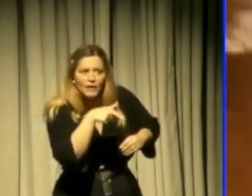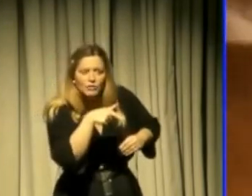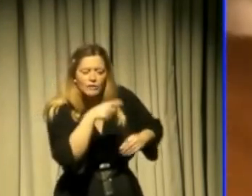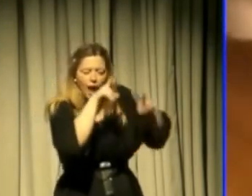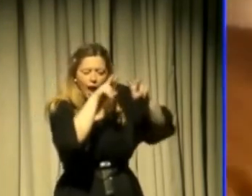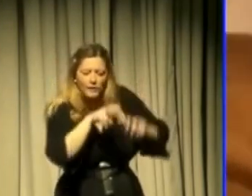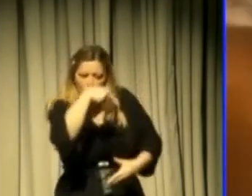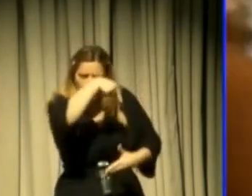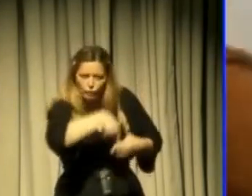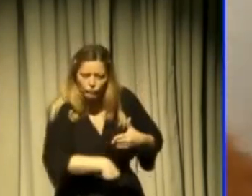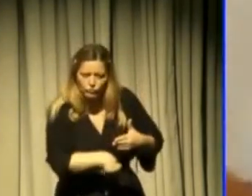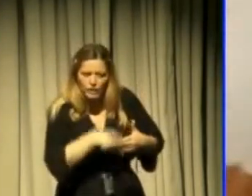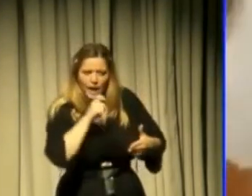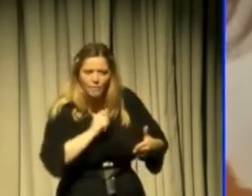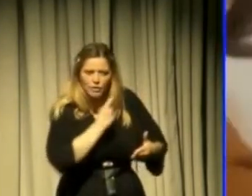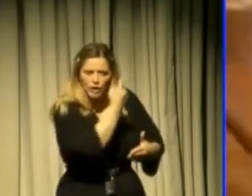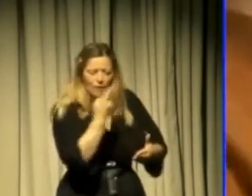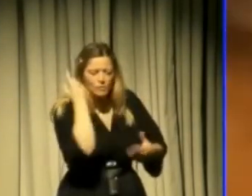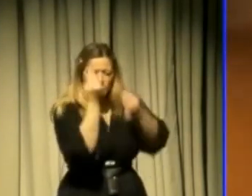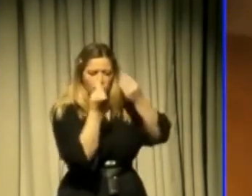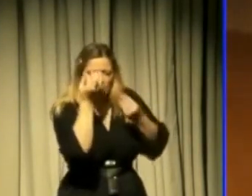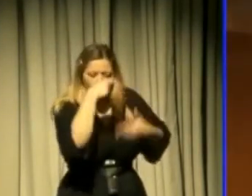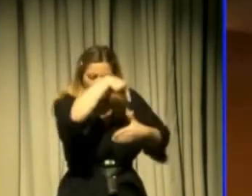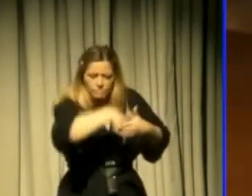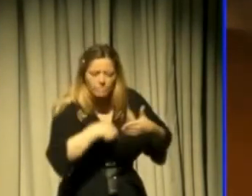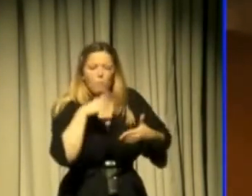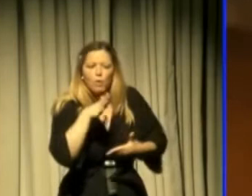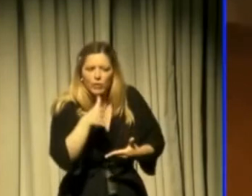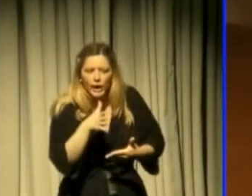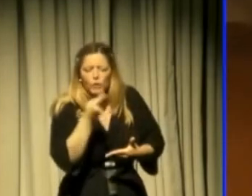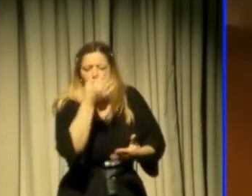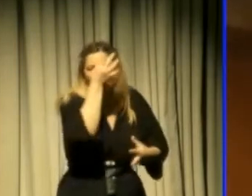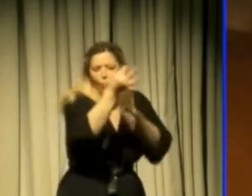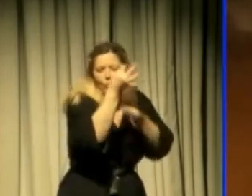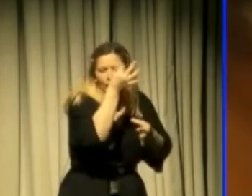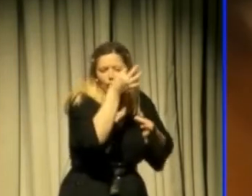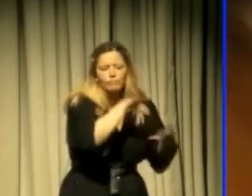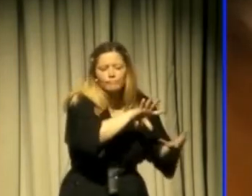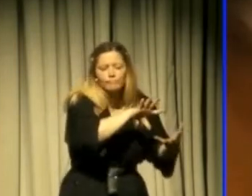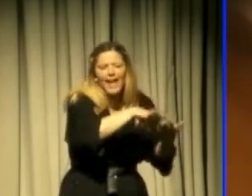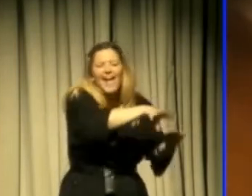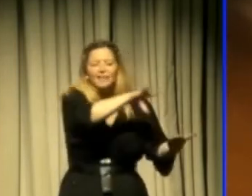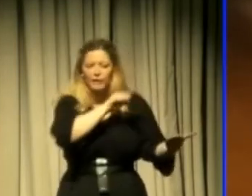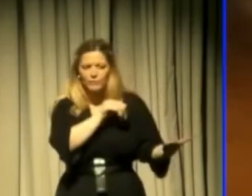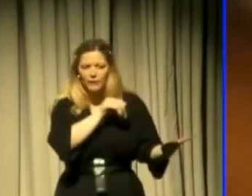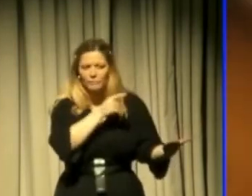the data, like, okay, and which of these signs actually represent the same underlying values and needs.